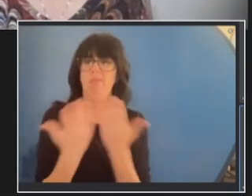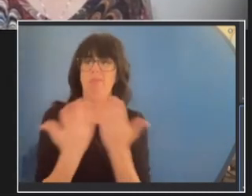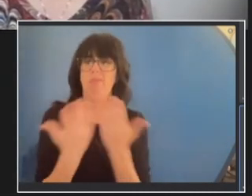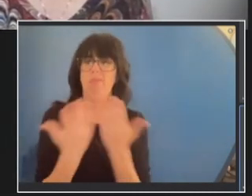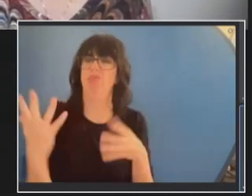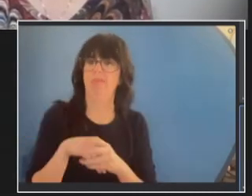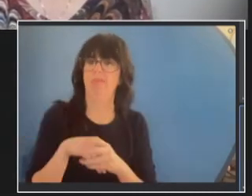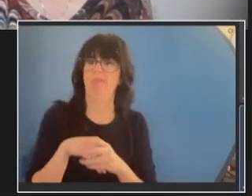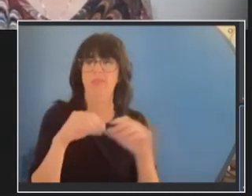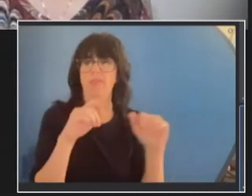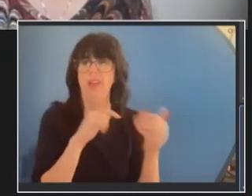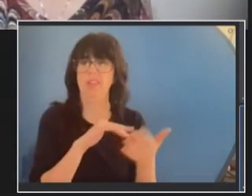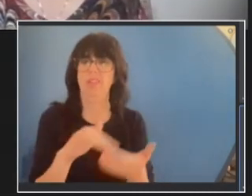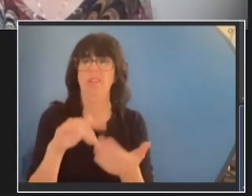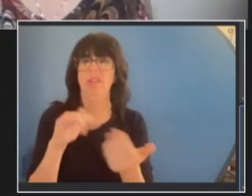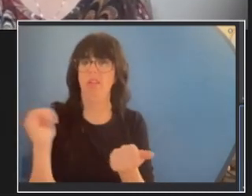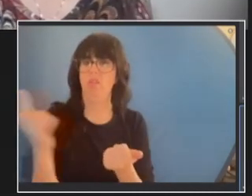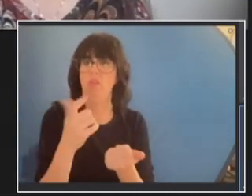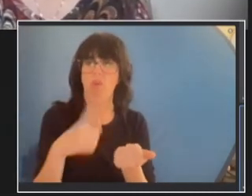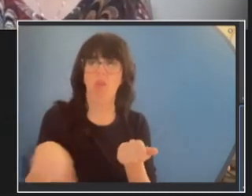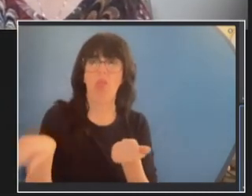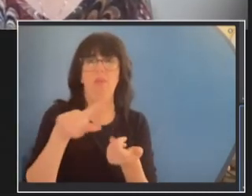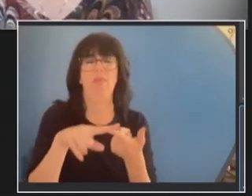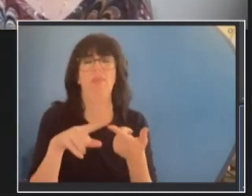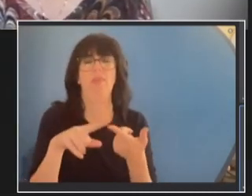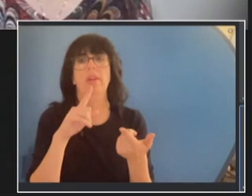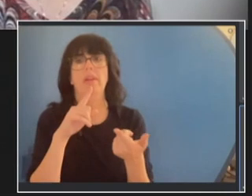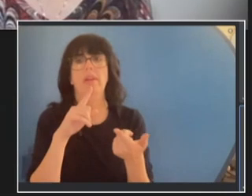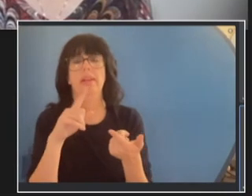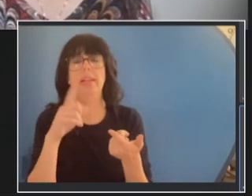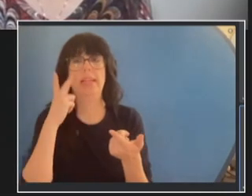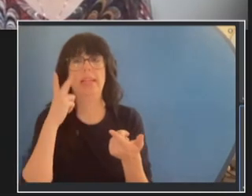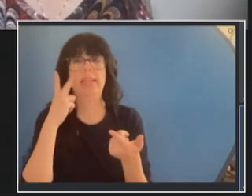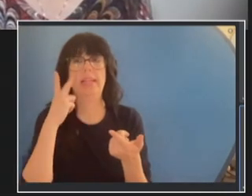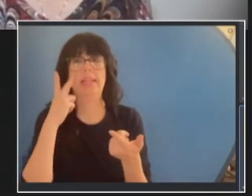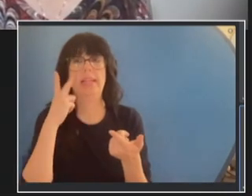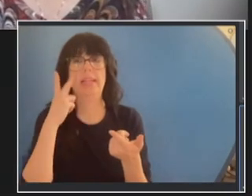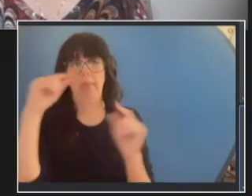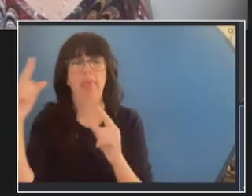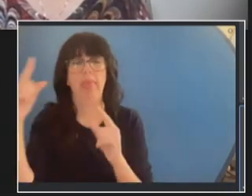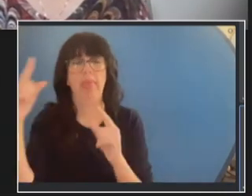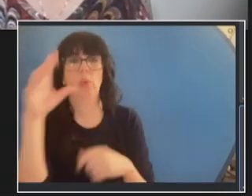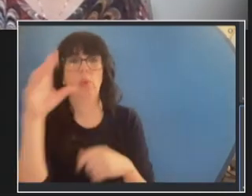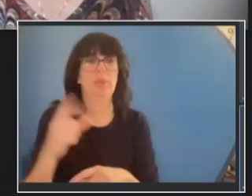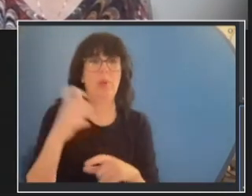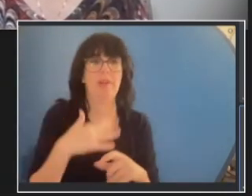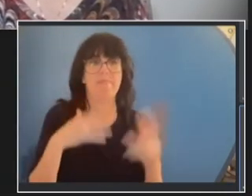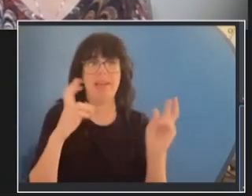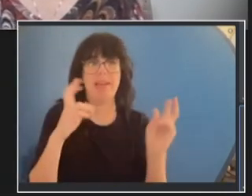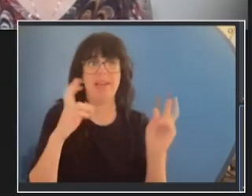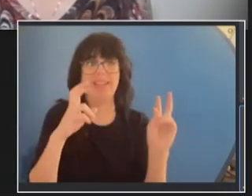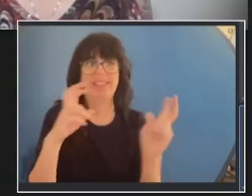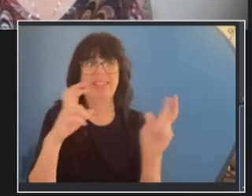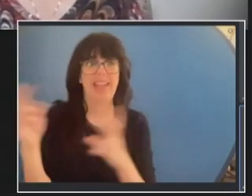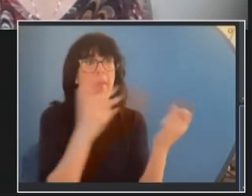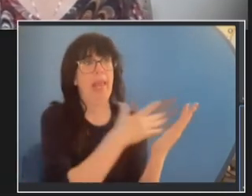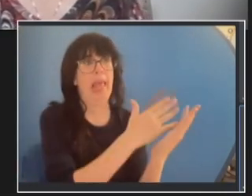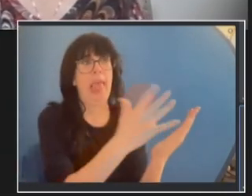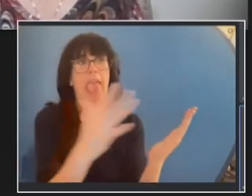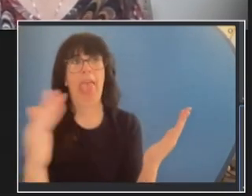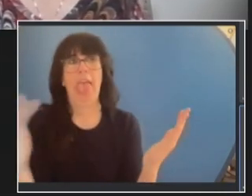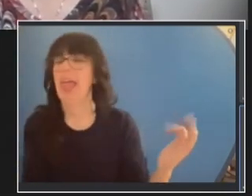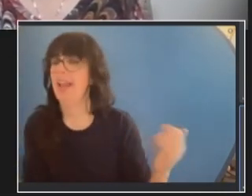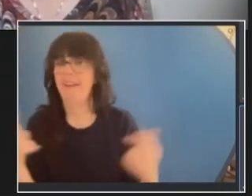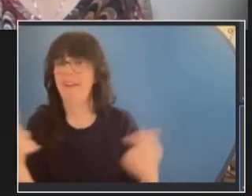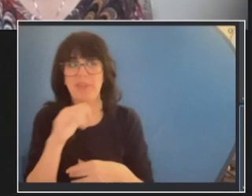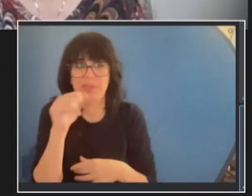the curriculum, and I'm pretty prolific. If you blink, you might miss one of my titles, and I personally have lost count of how many books I have, but it's